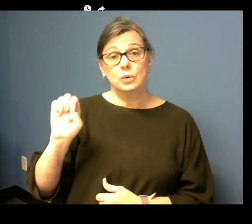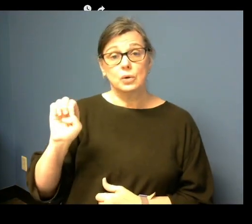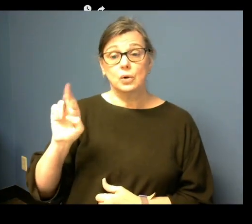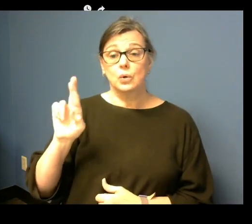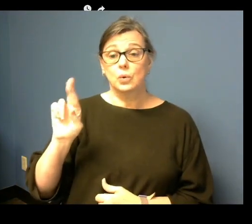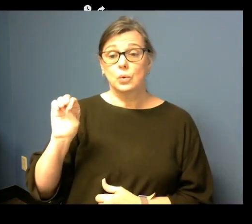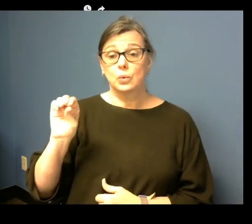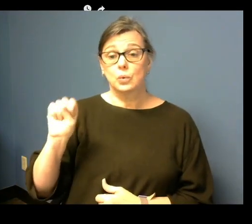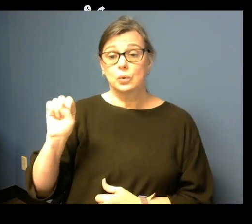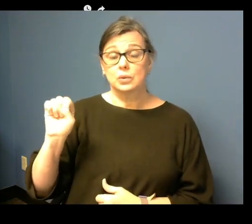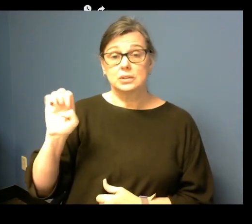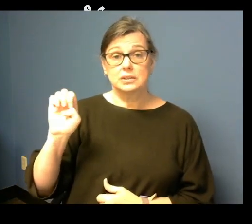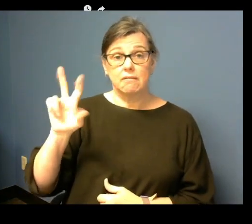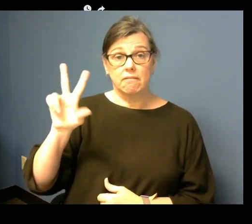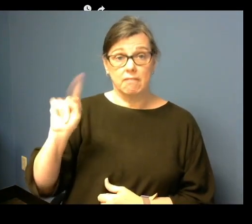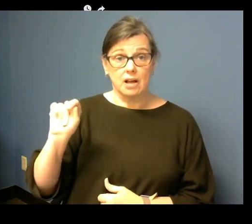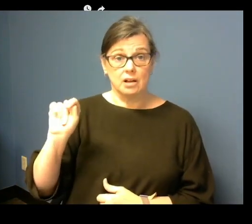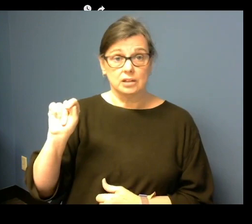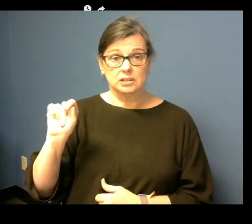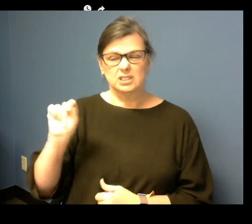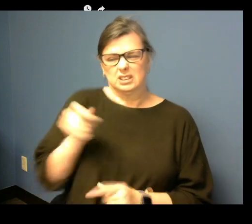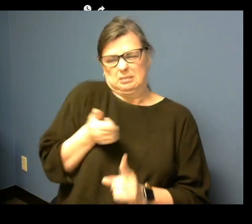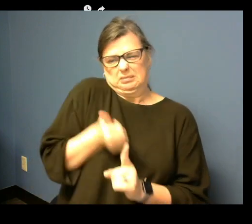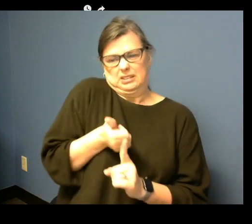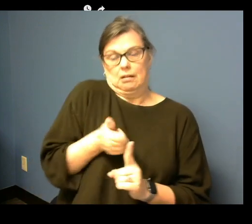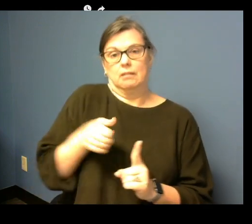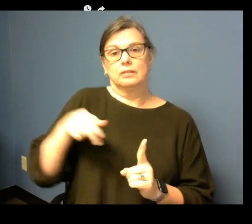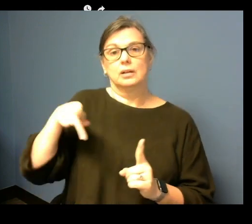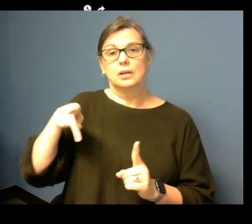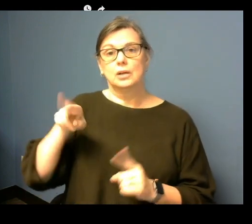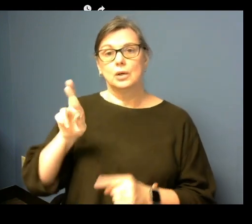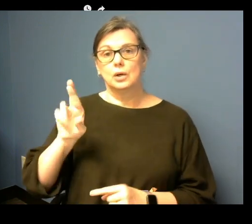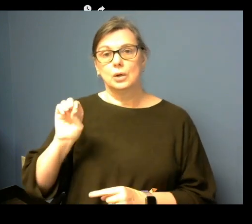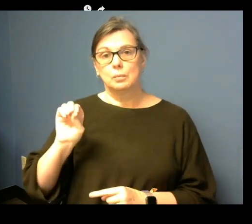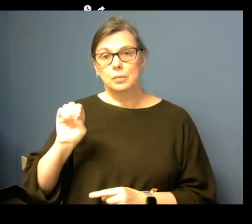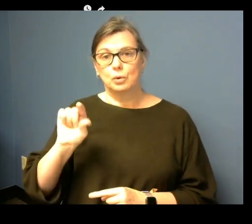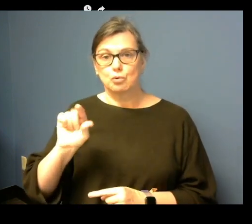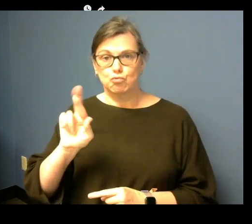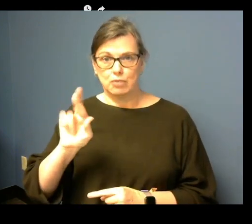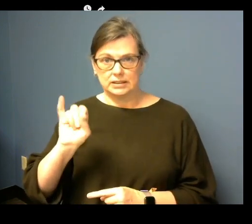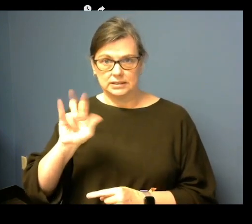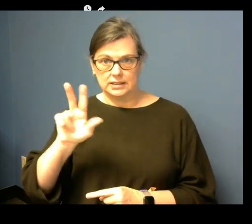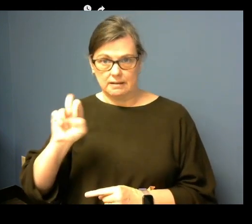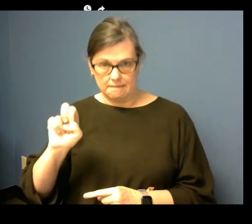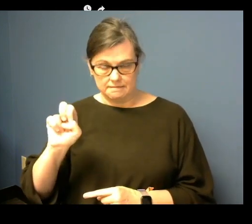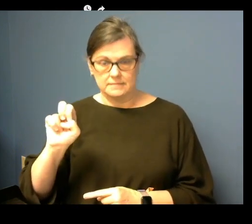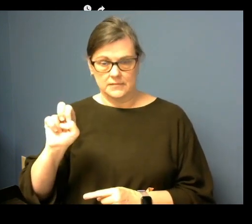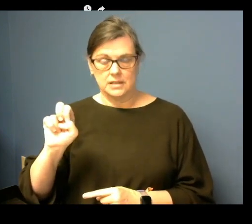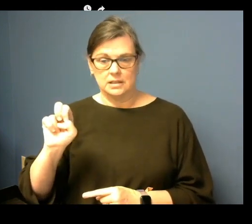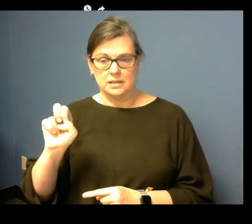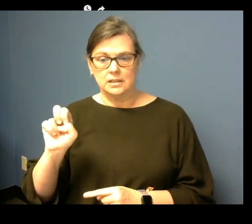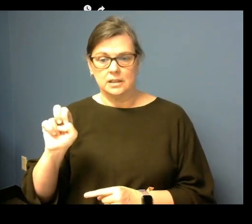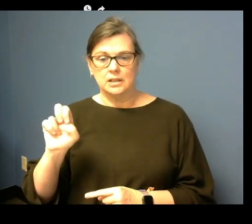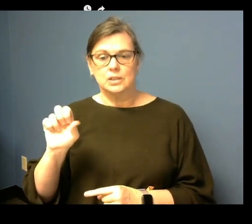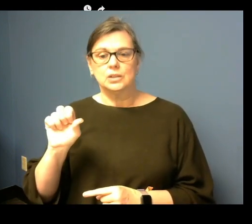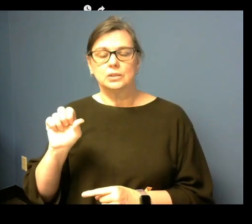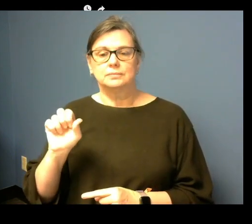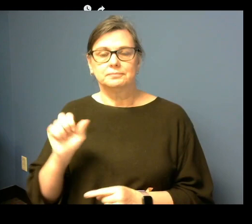Again, they are helping people cope with the situations of industry as opposed